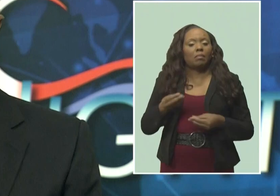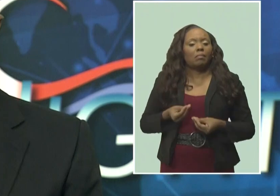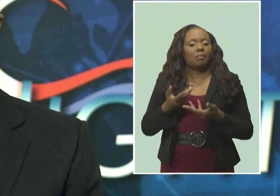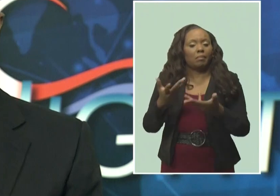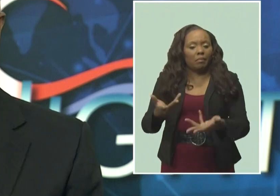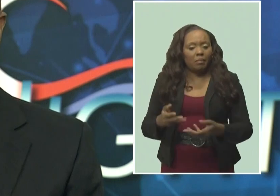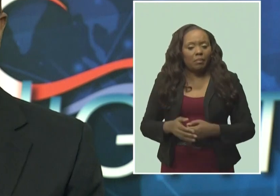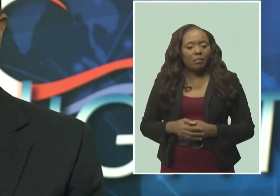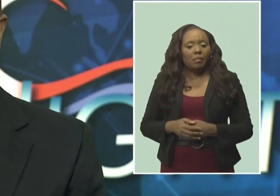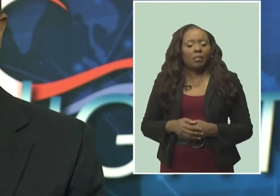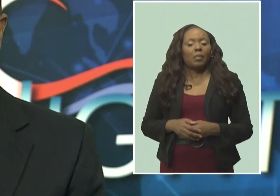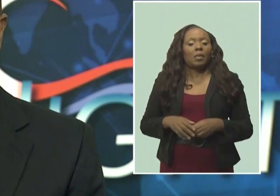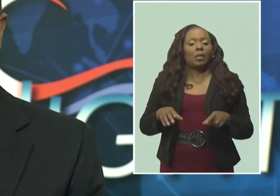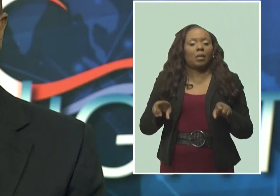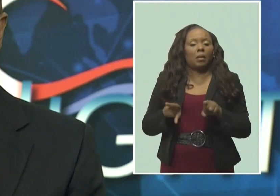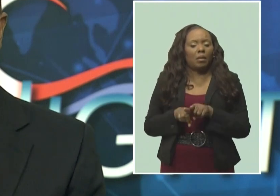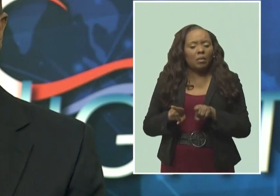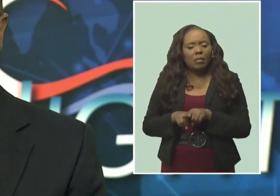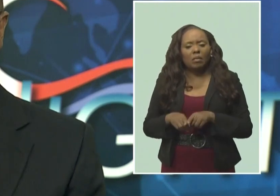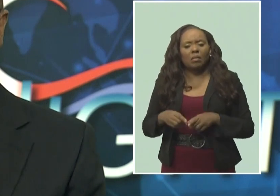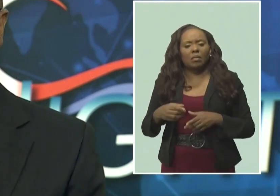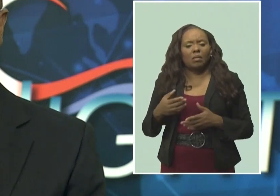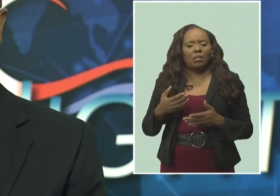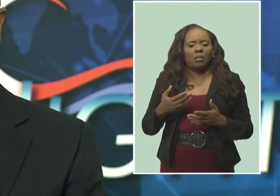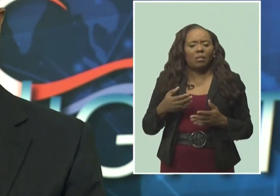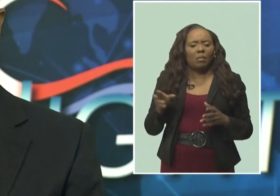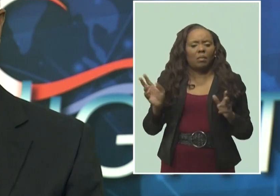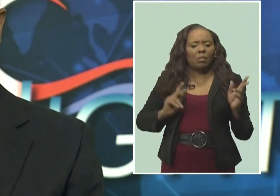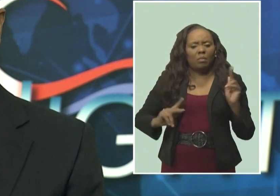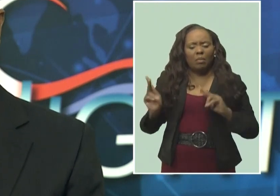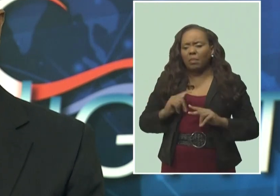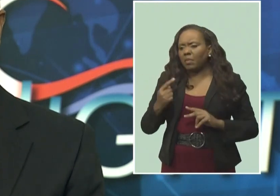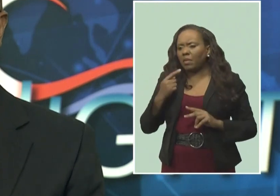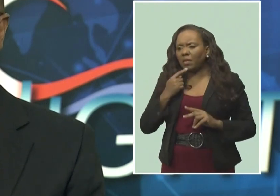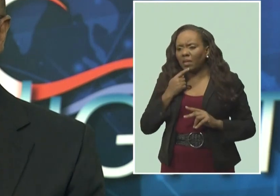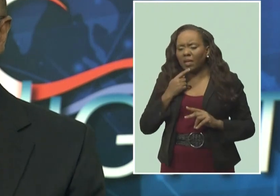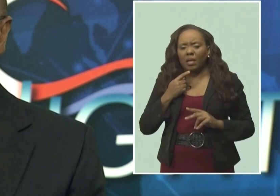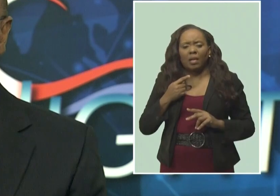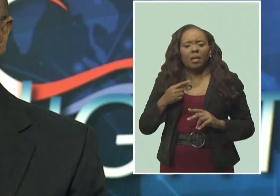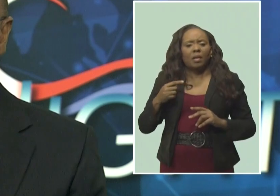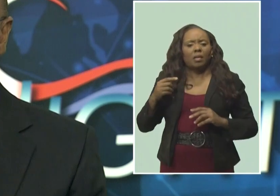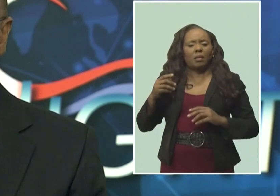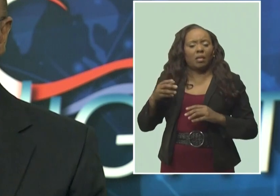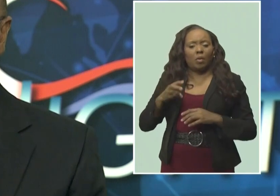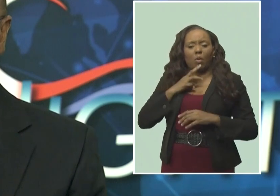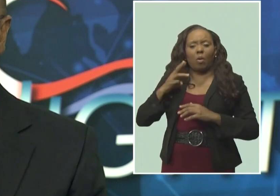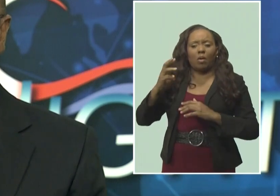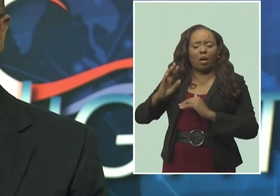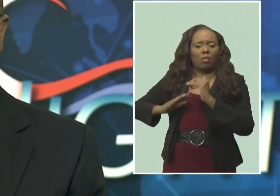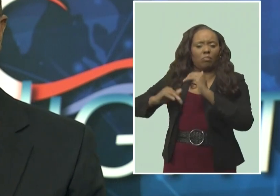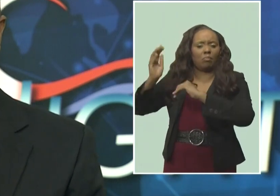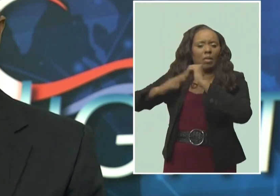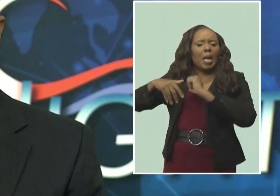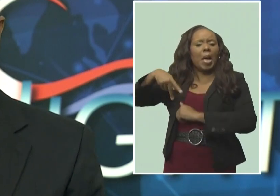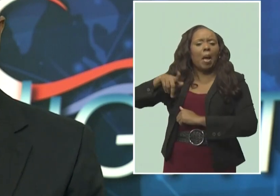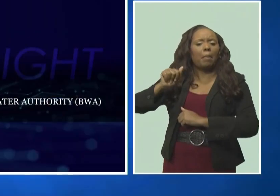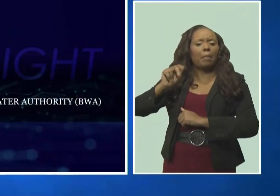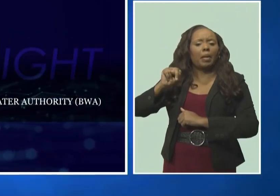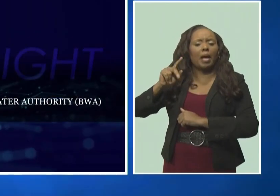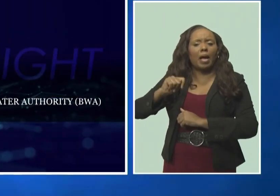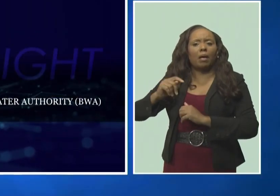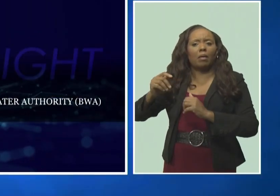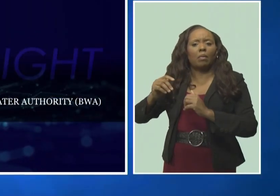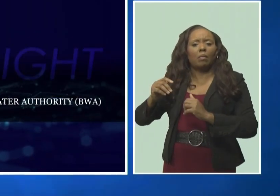areas. He's also dismissed suggestions they shut off water from the Wilmington plant every time there's heavy rainfall. It's